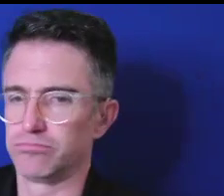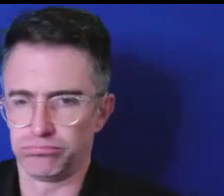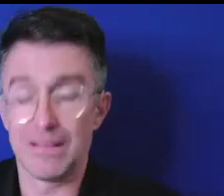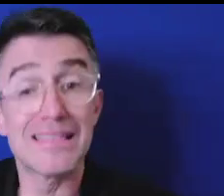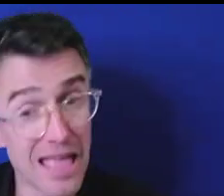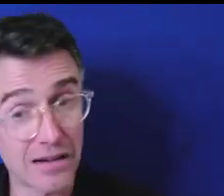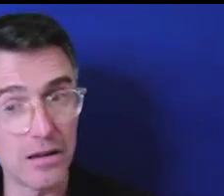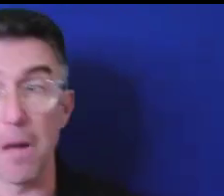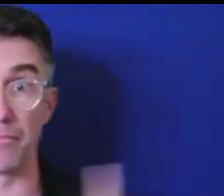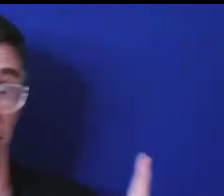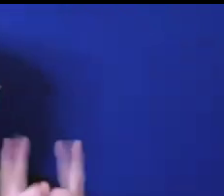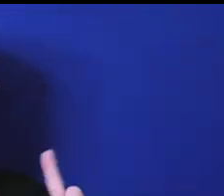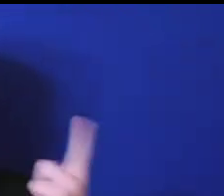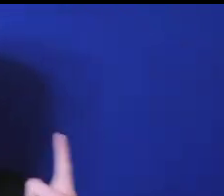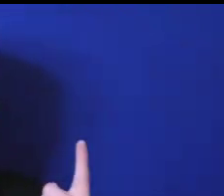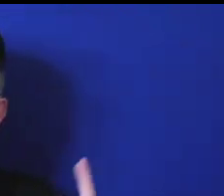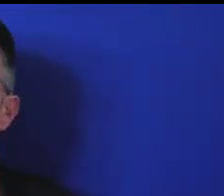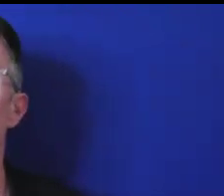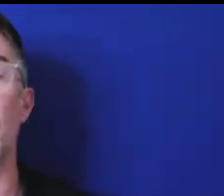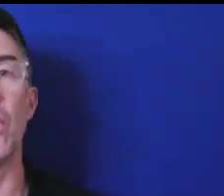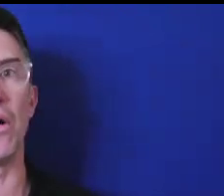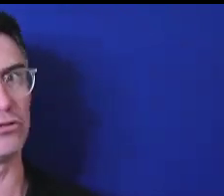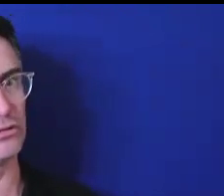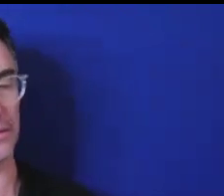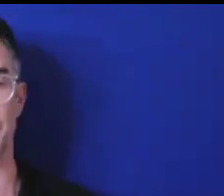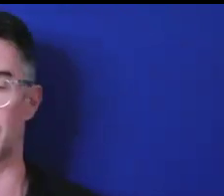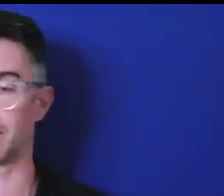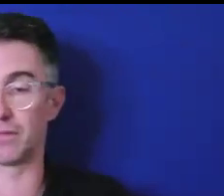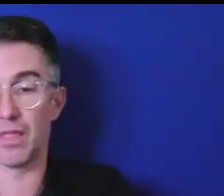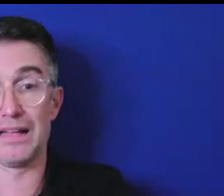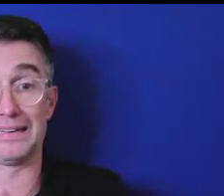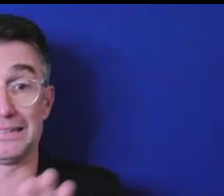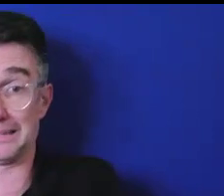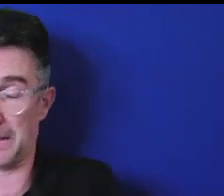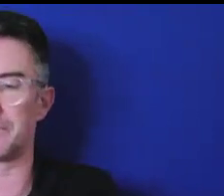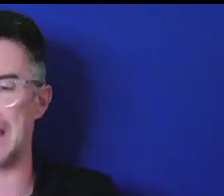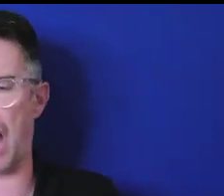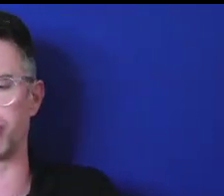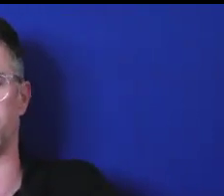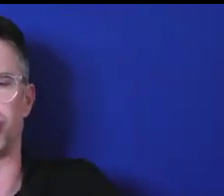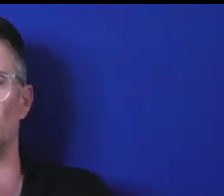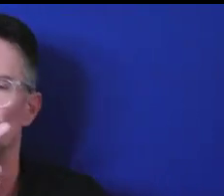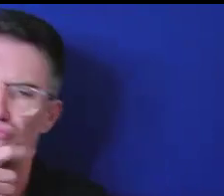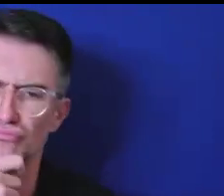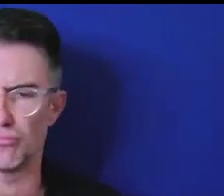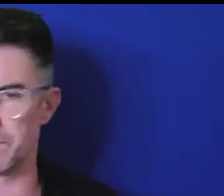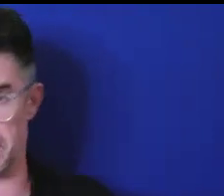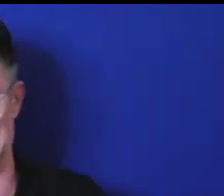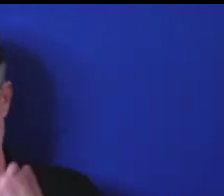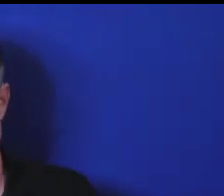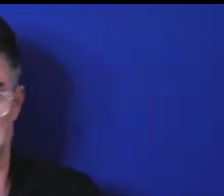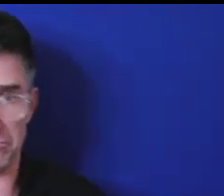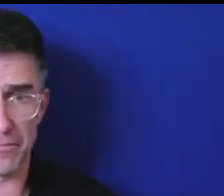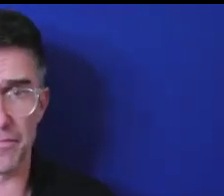has difficulty to make the assessment, or if there is a doubt, for instance, we don't know if this person really has